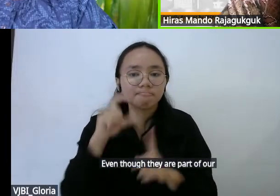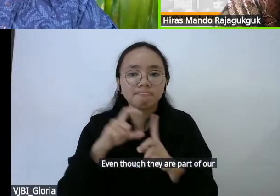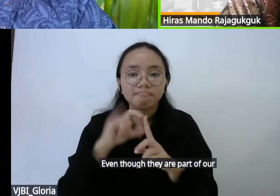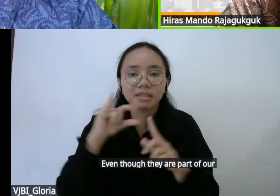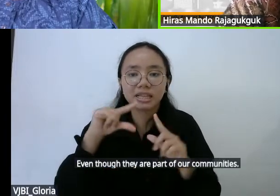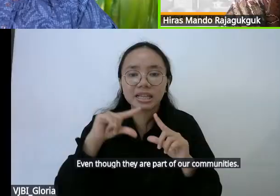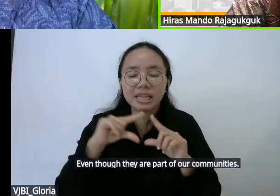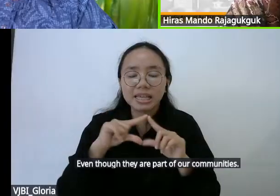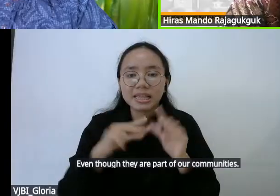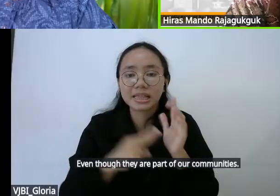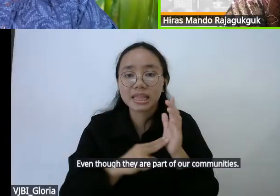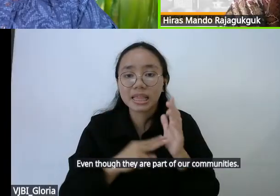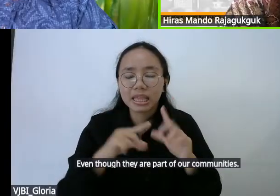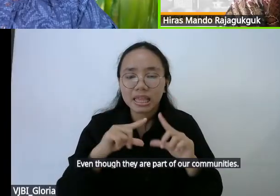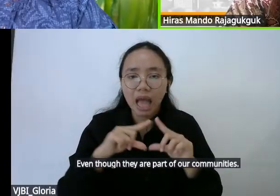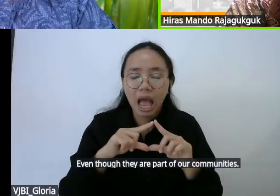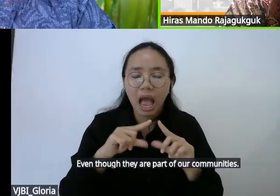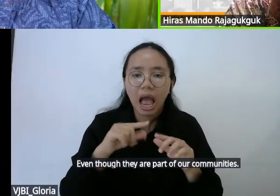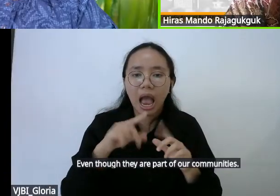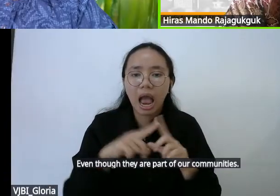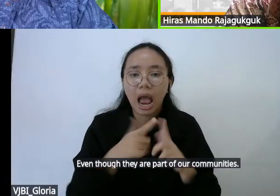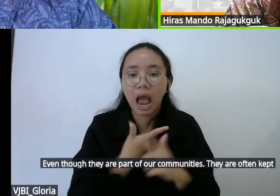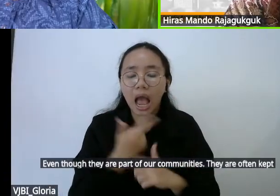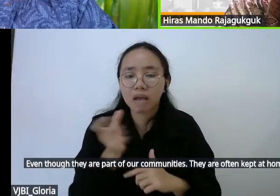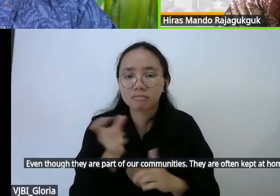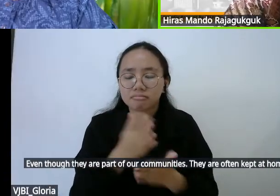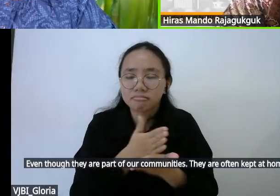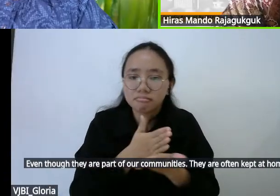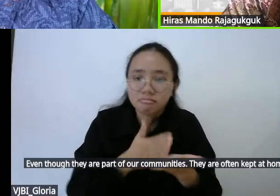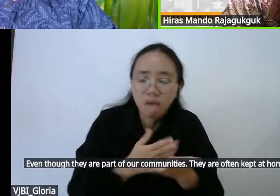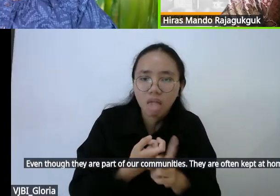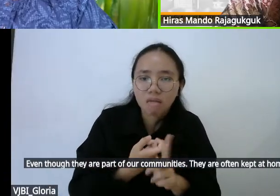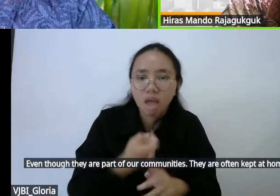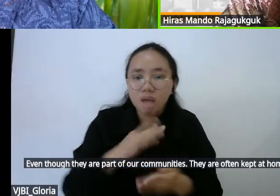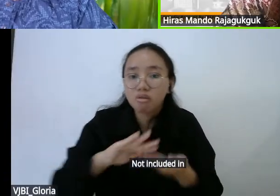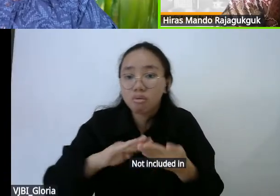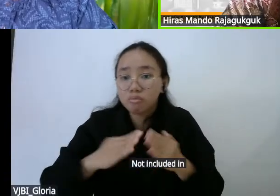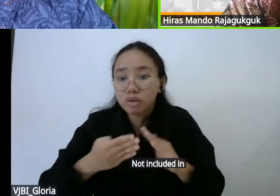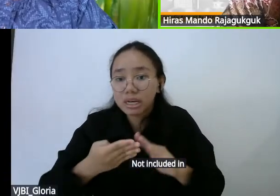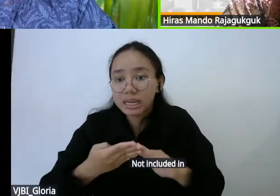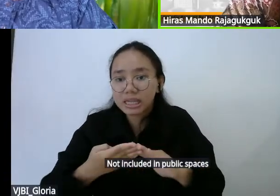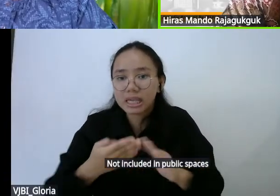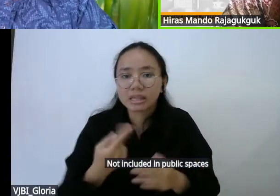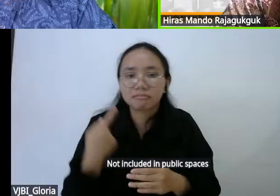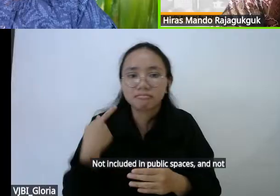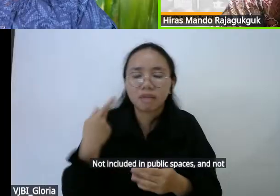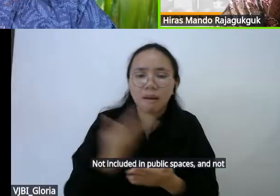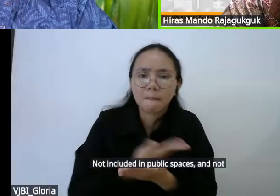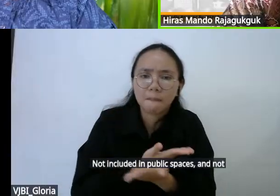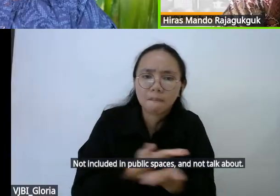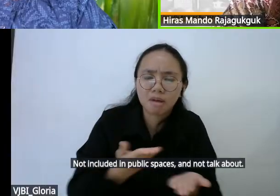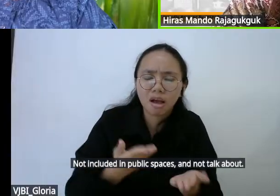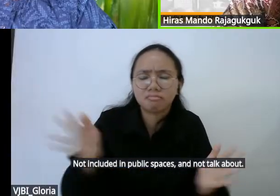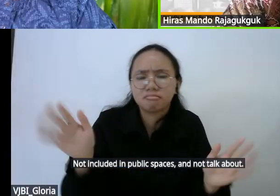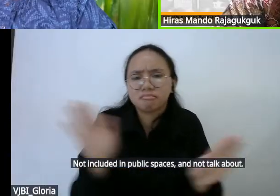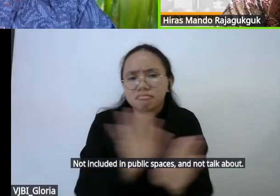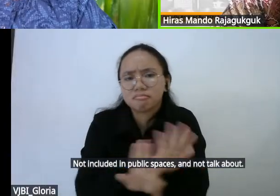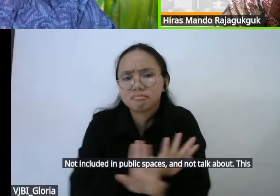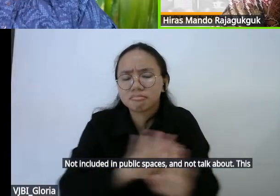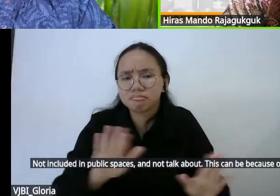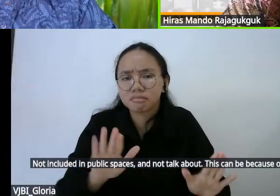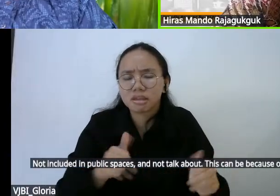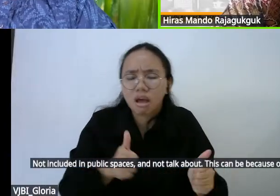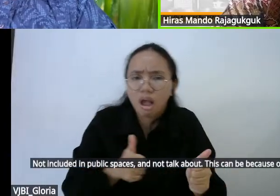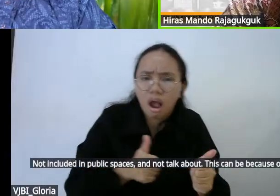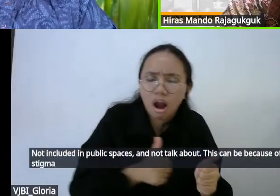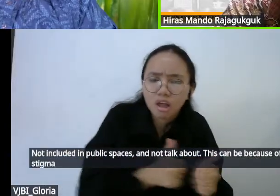communities, they are often kept at home, not included in public spaces, and not talked about. This can be because of